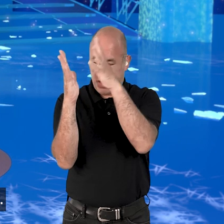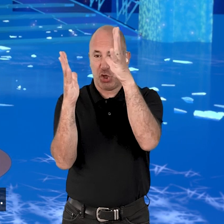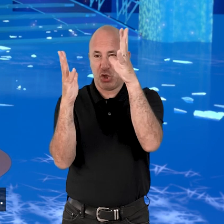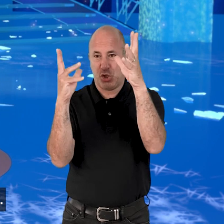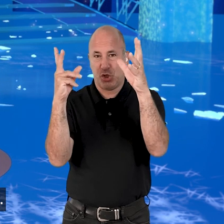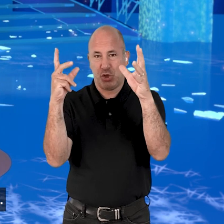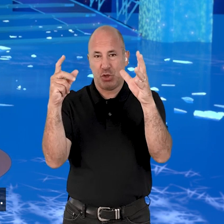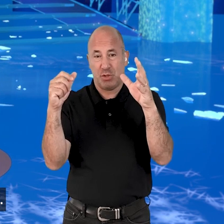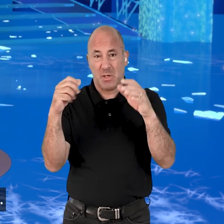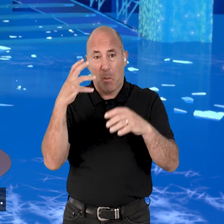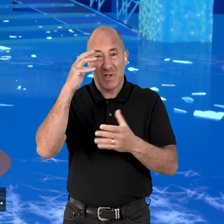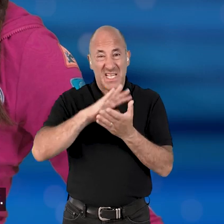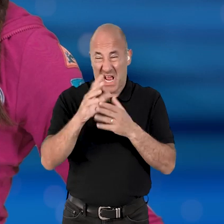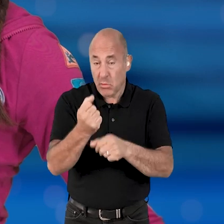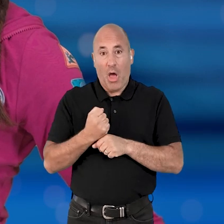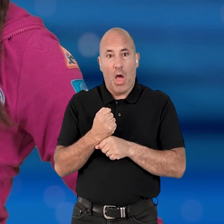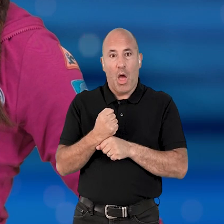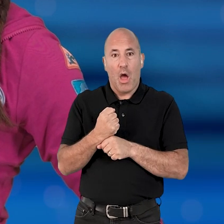Prince Hans jumps back.